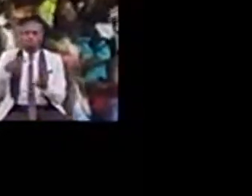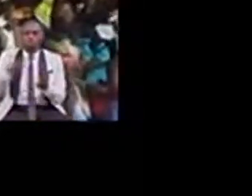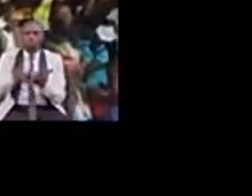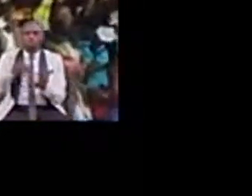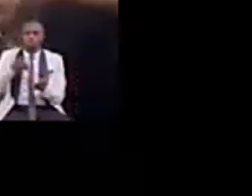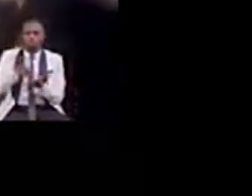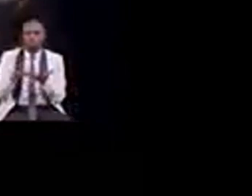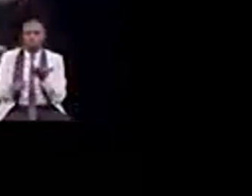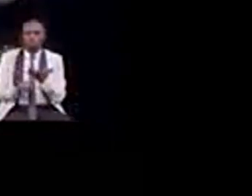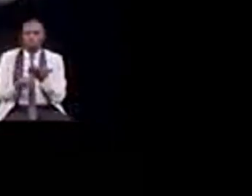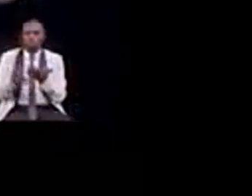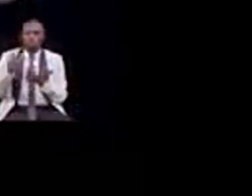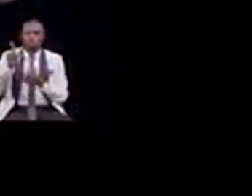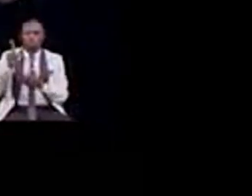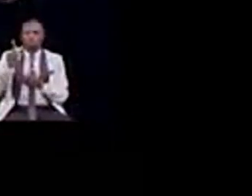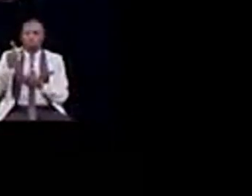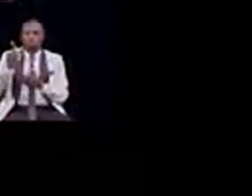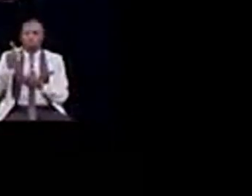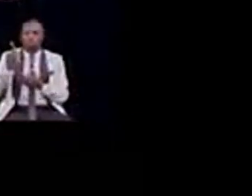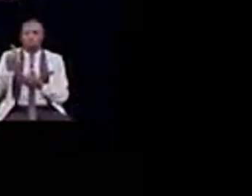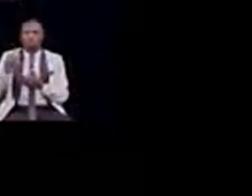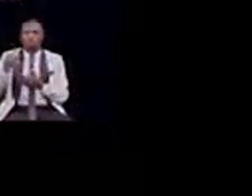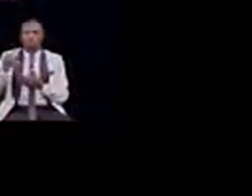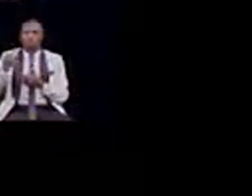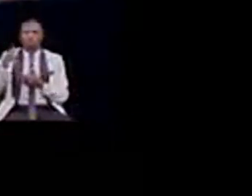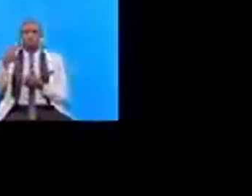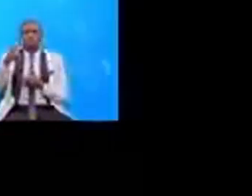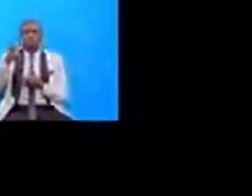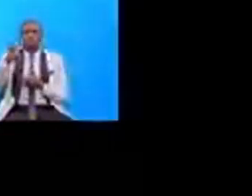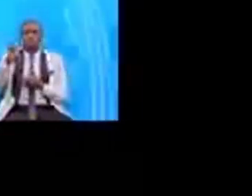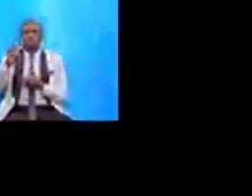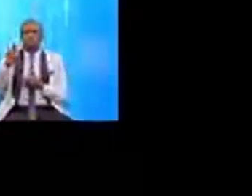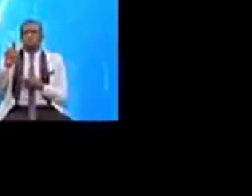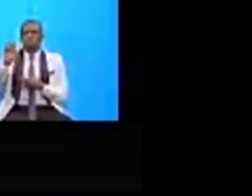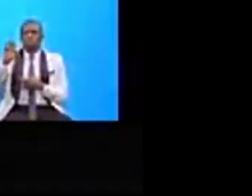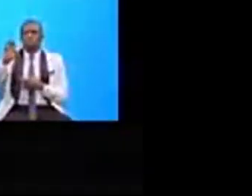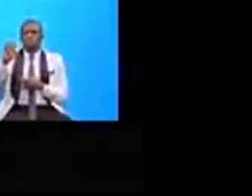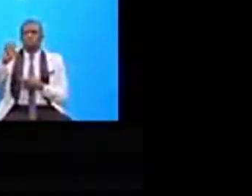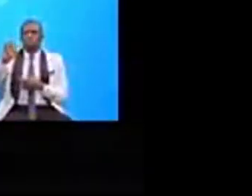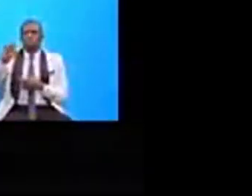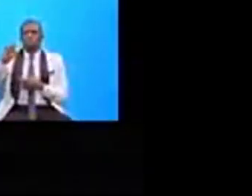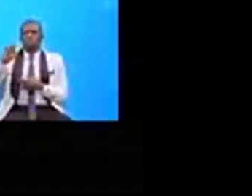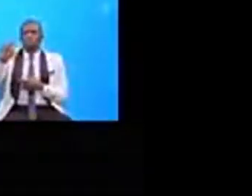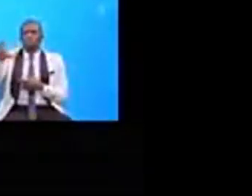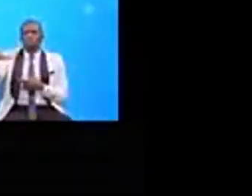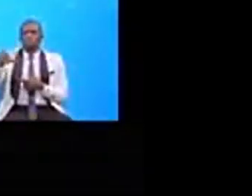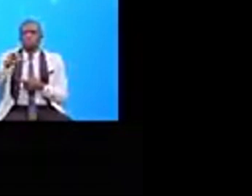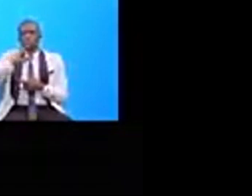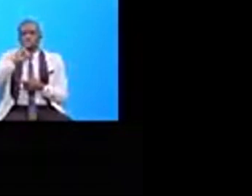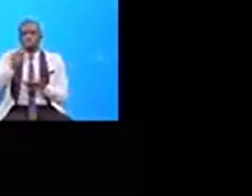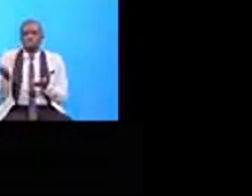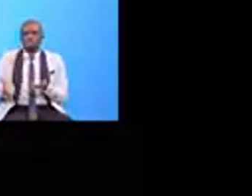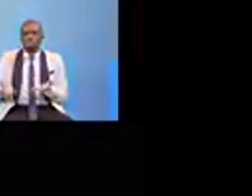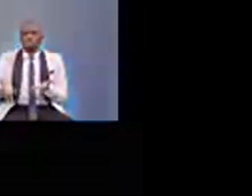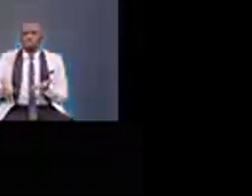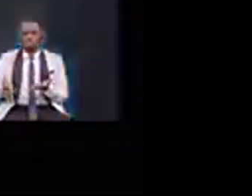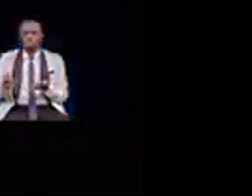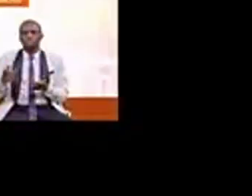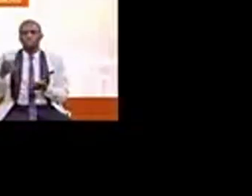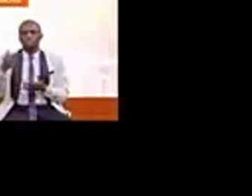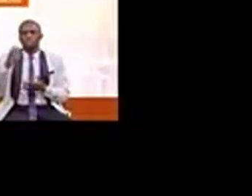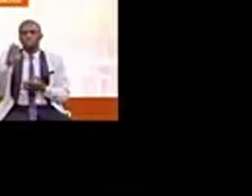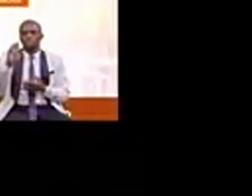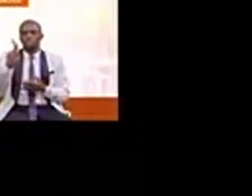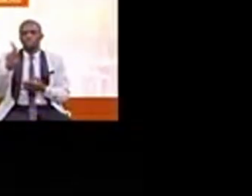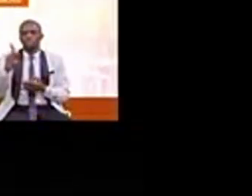called Beautiful, to ask alms of them that entered into the